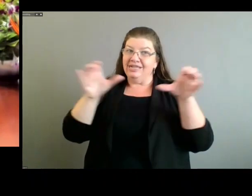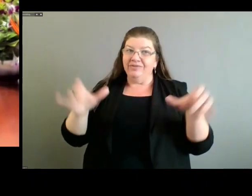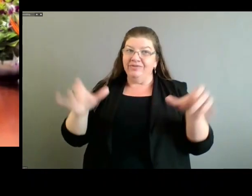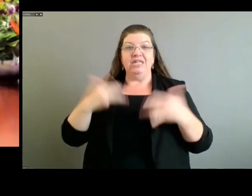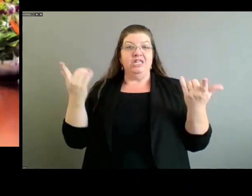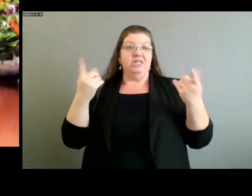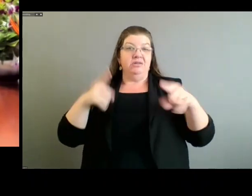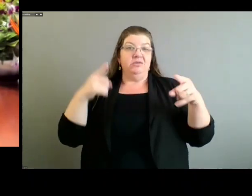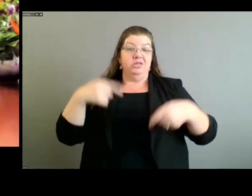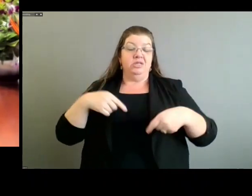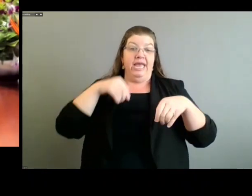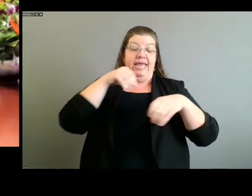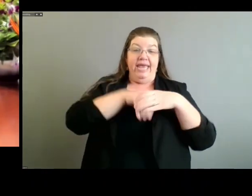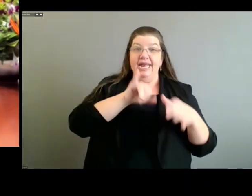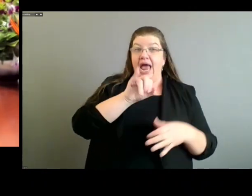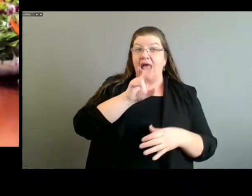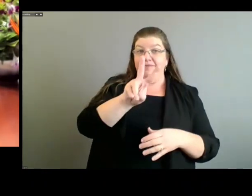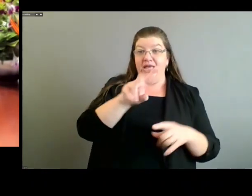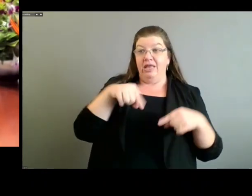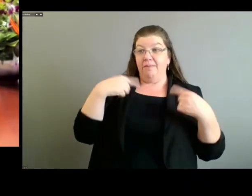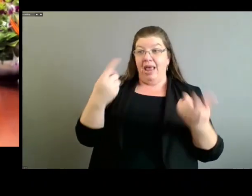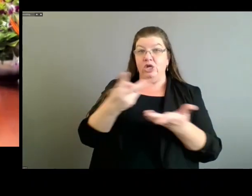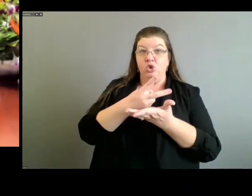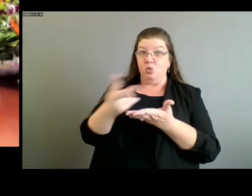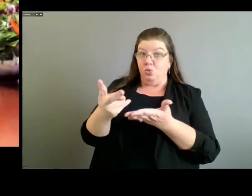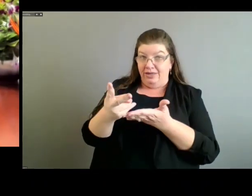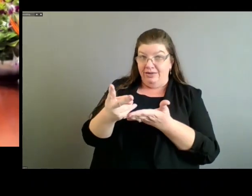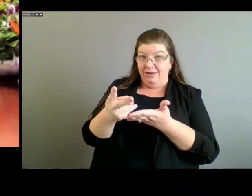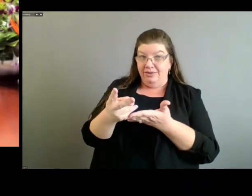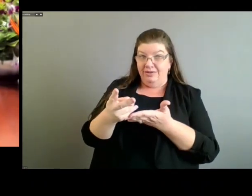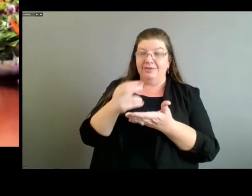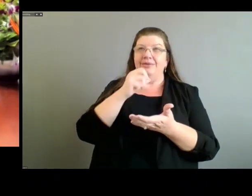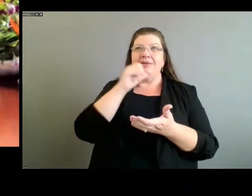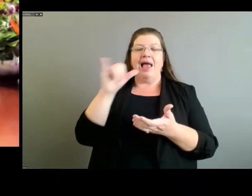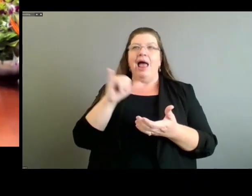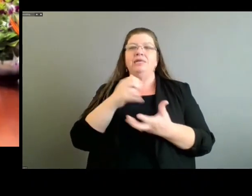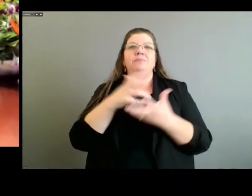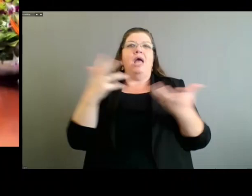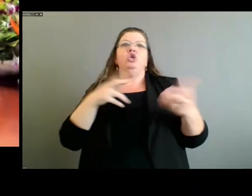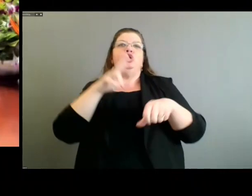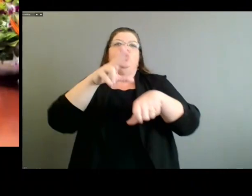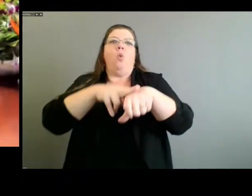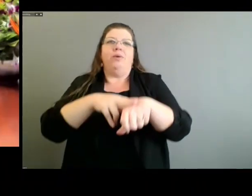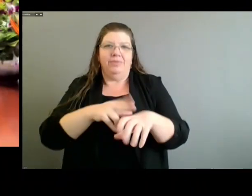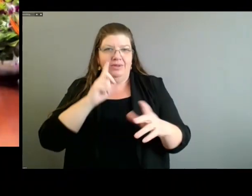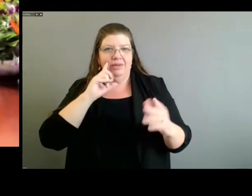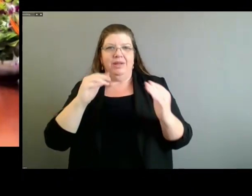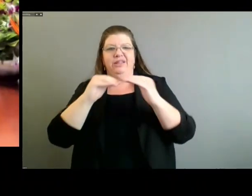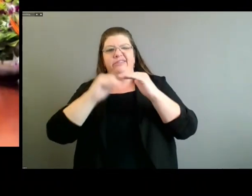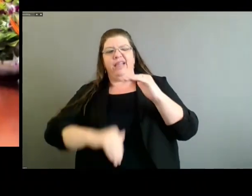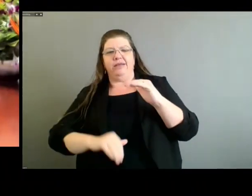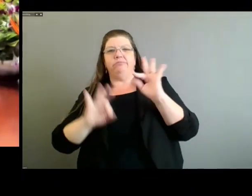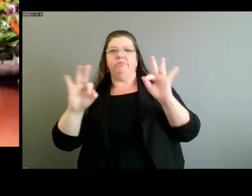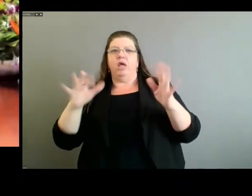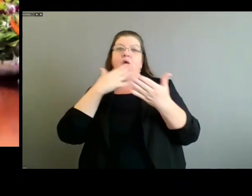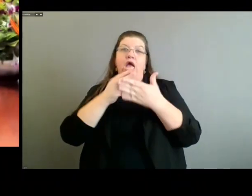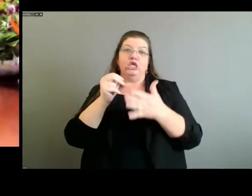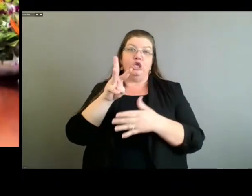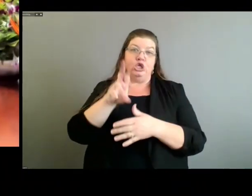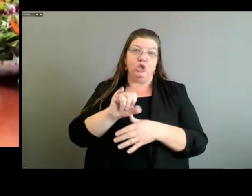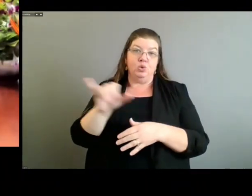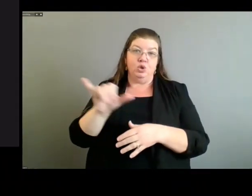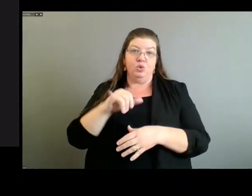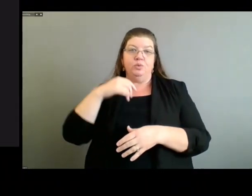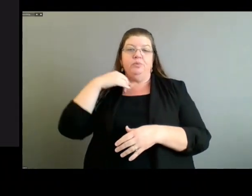in IV during these past 2 weeks, not the typical. So that's really good news as well.